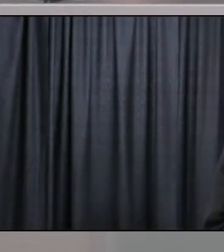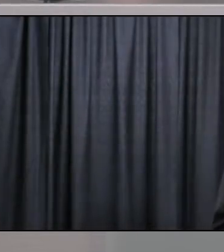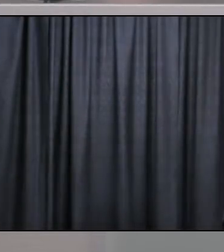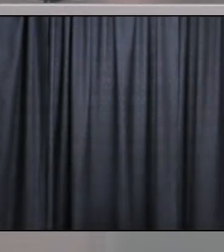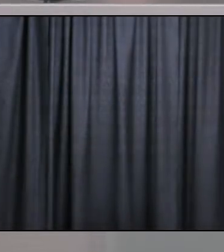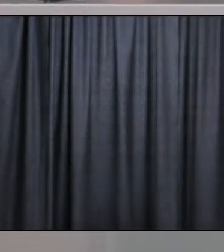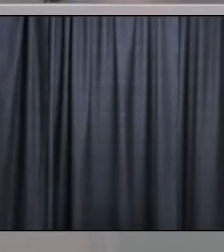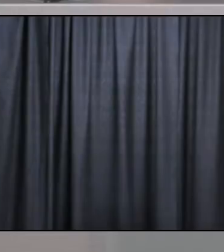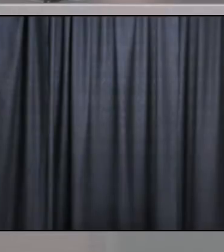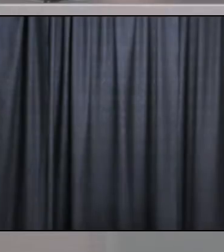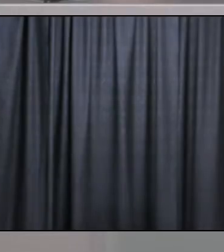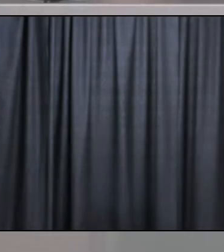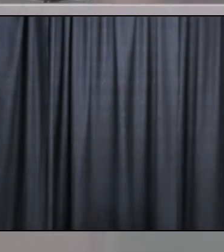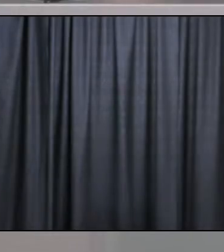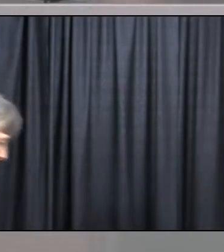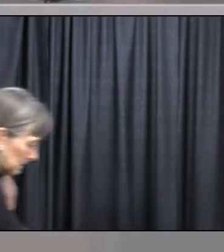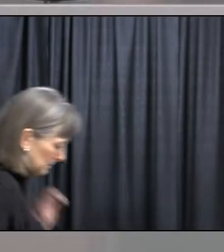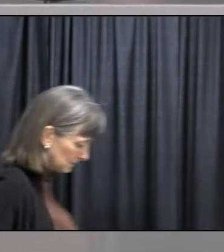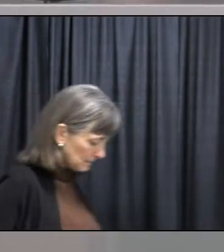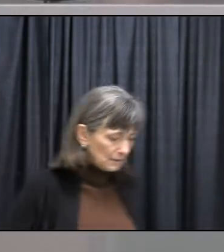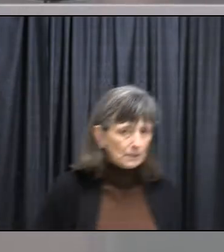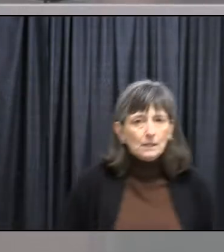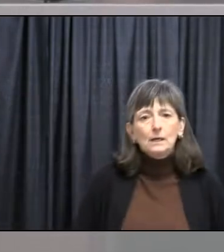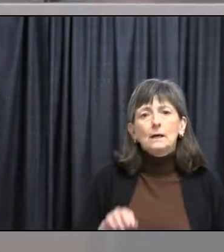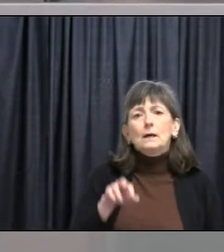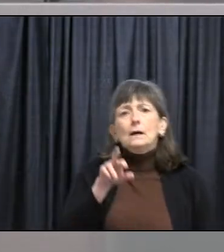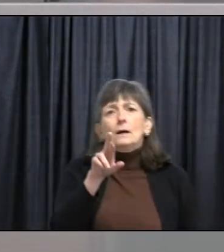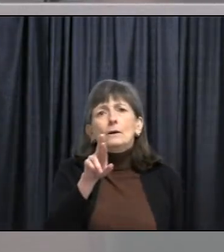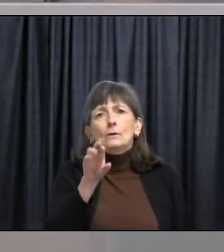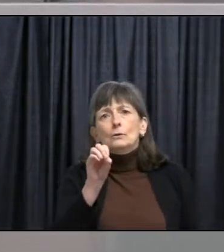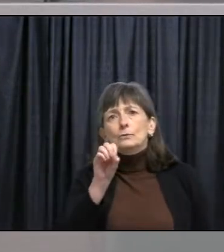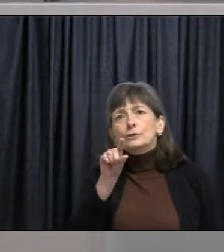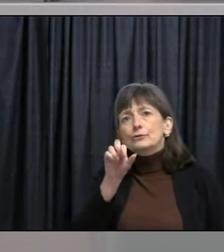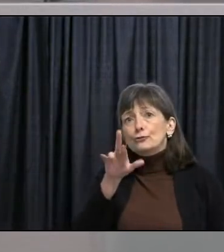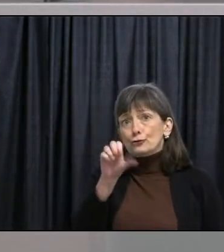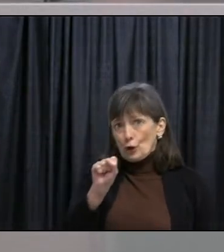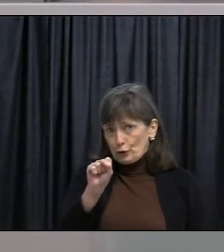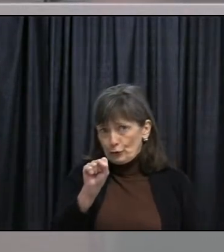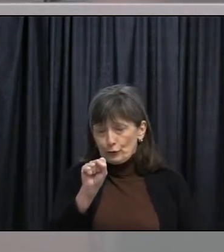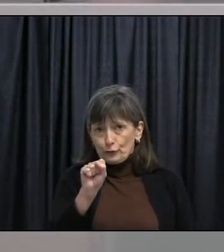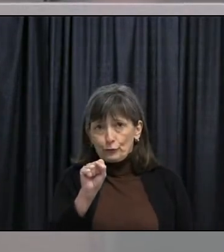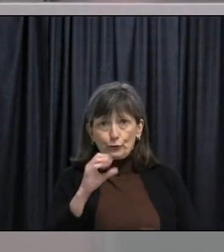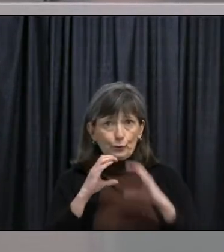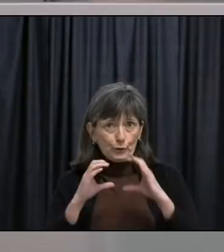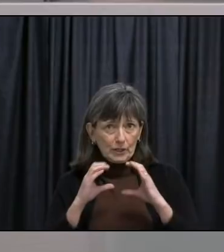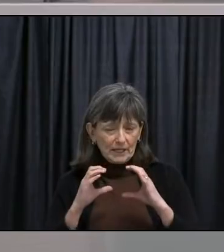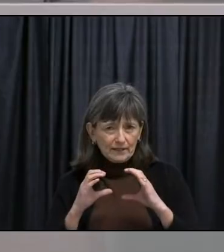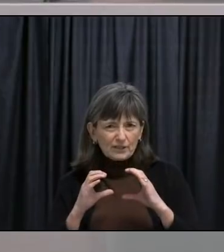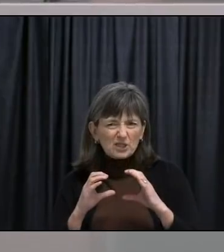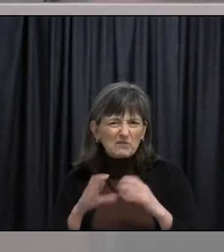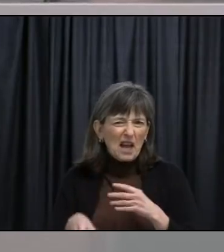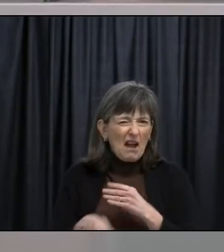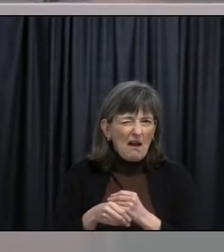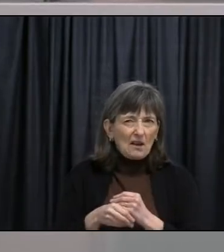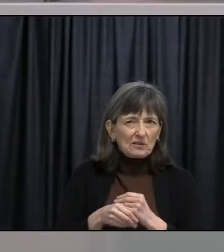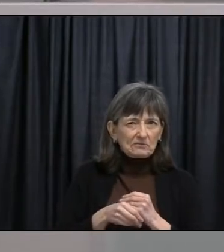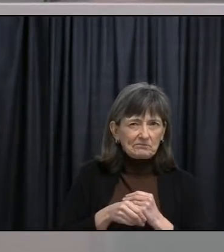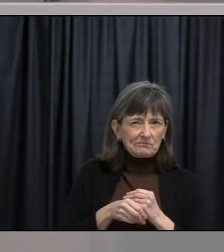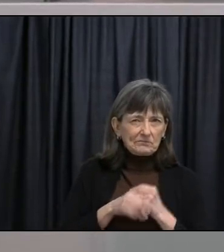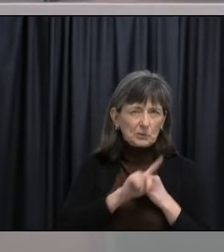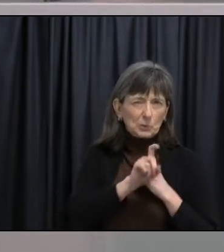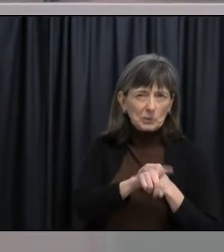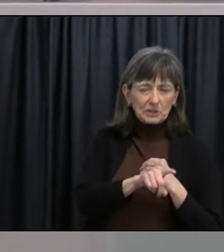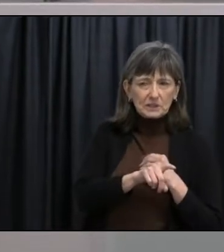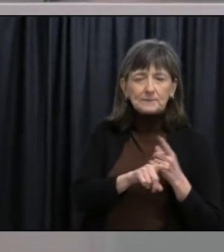Hi, thank you. I suppose this is a little bit of an extension of what Peter was asking just a few minutes ago. There's undoubtedly a lot of